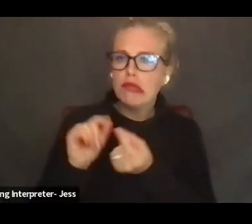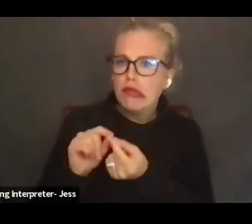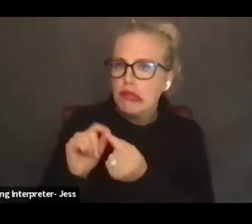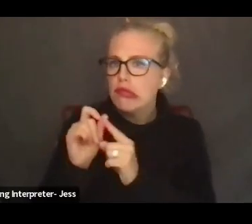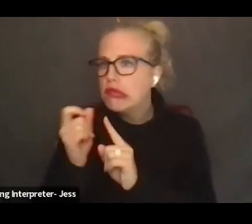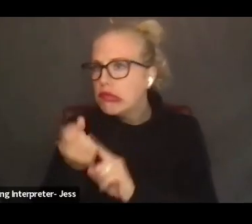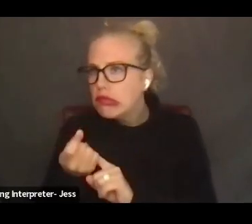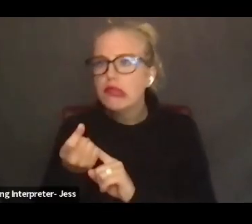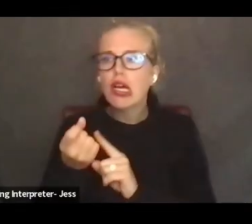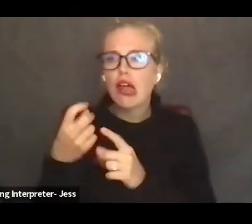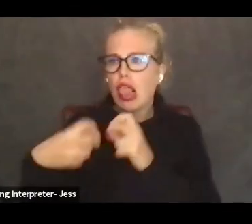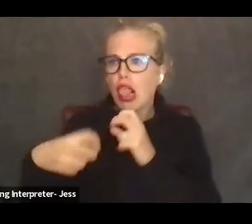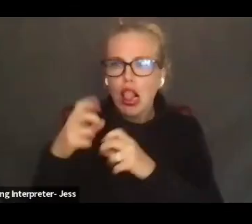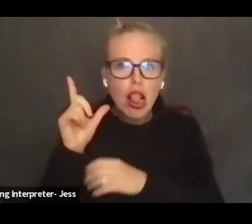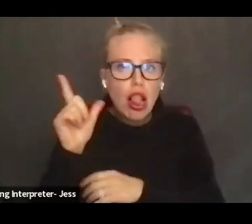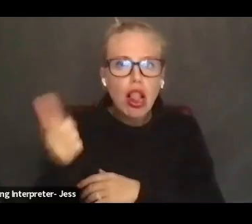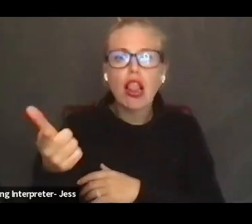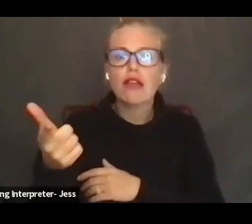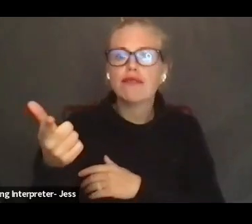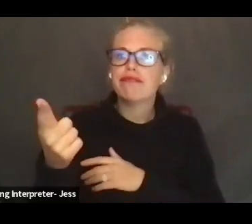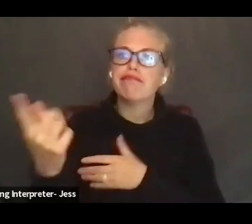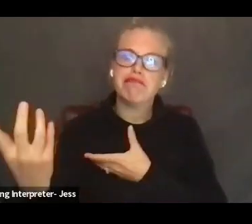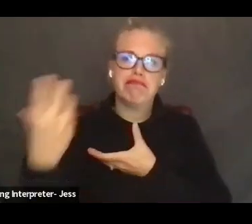or if there's some problems afterwards.